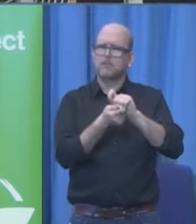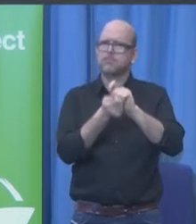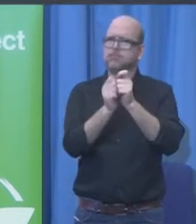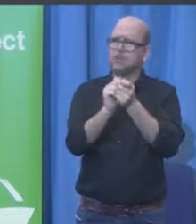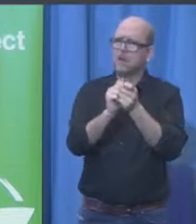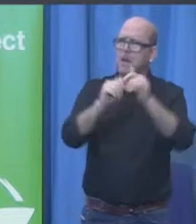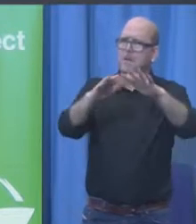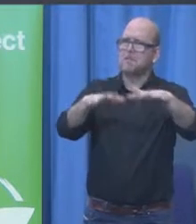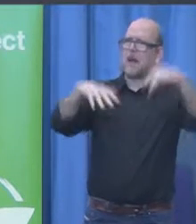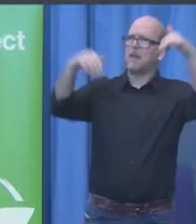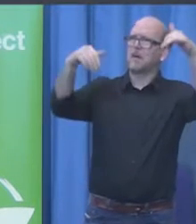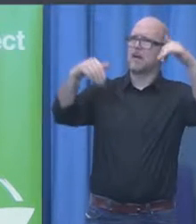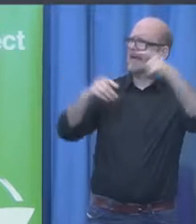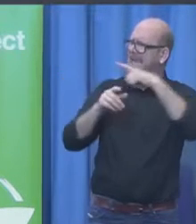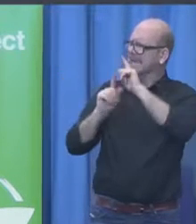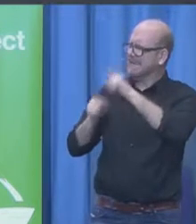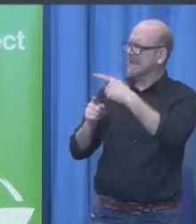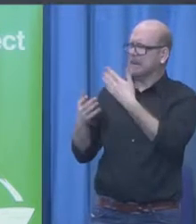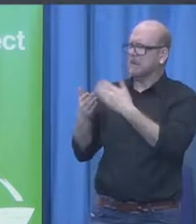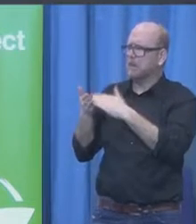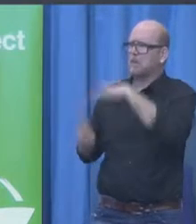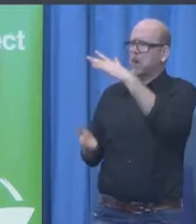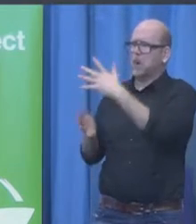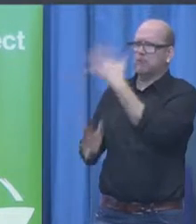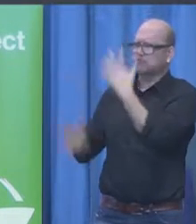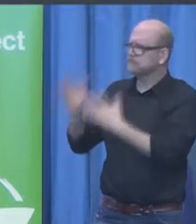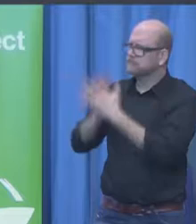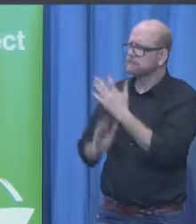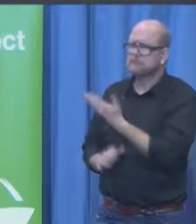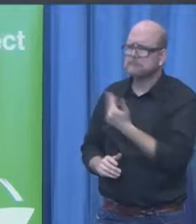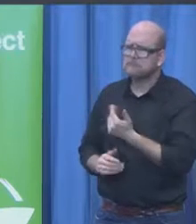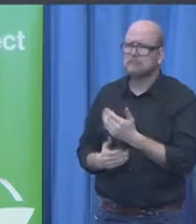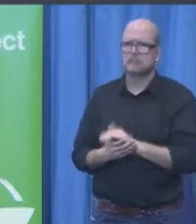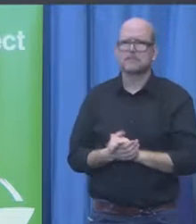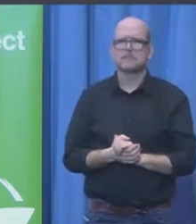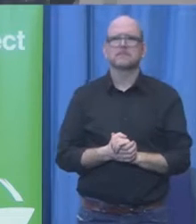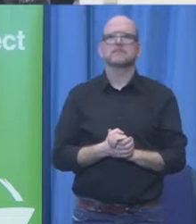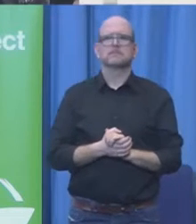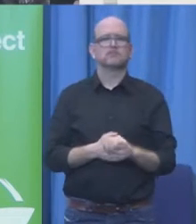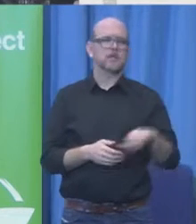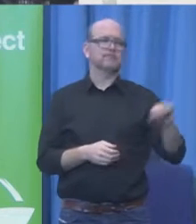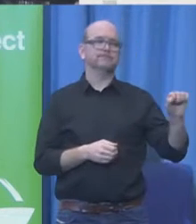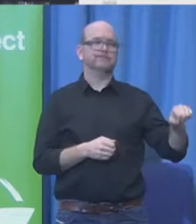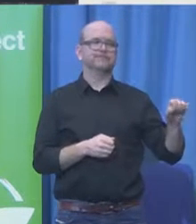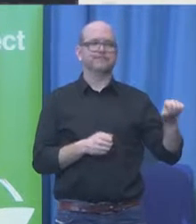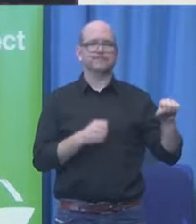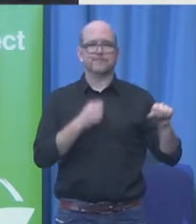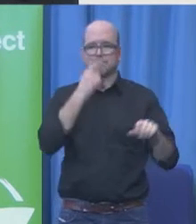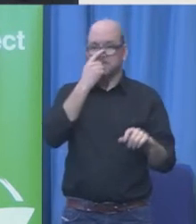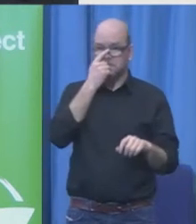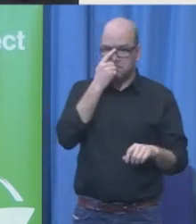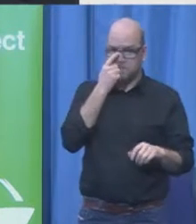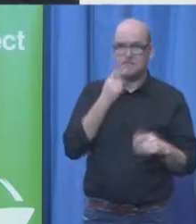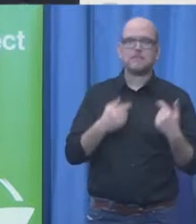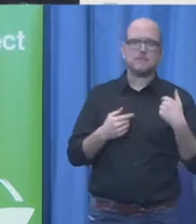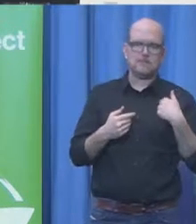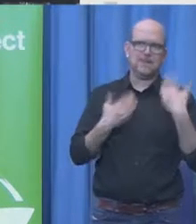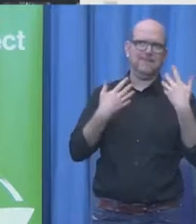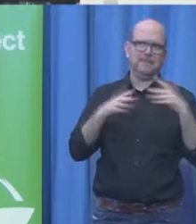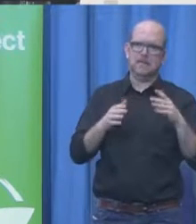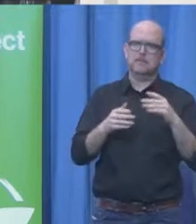Absolutely. I suppose Ireland is a bicameral country. We have two parliaments. We